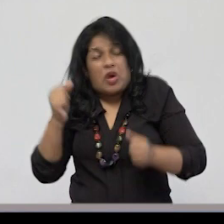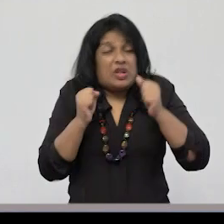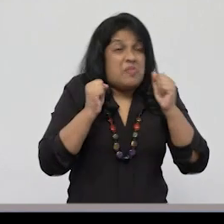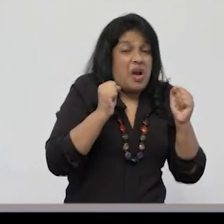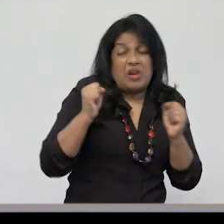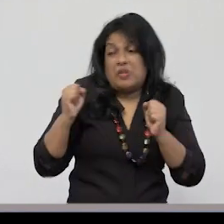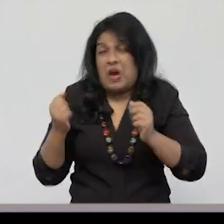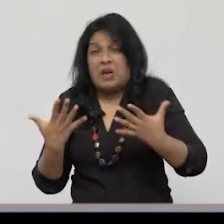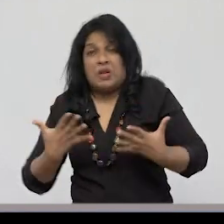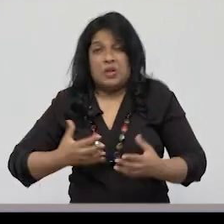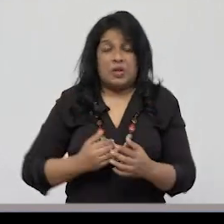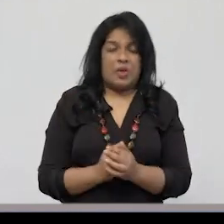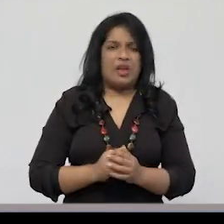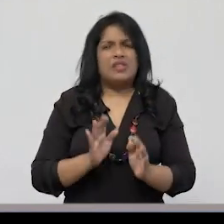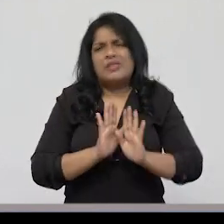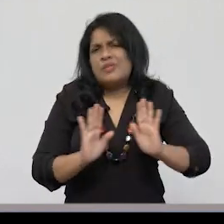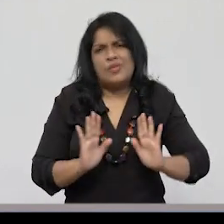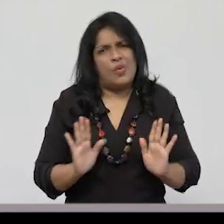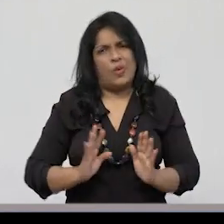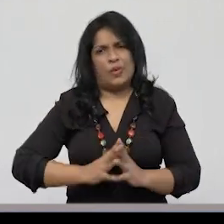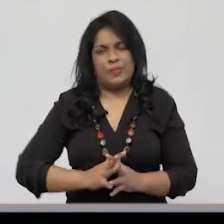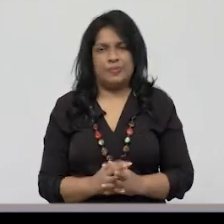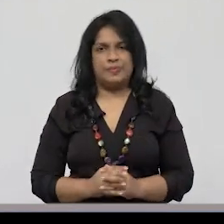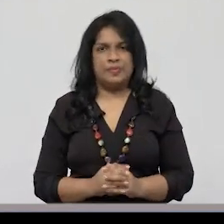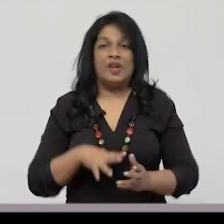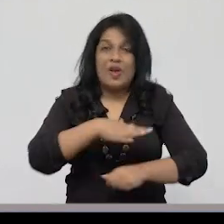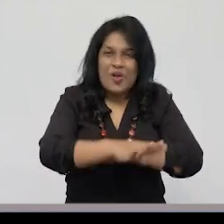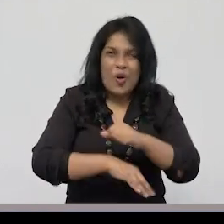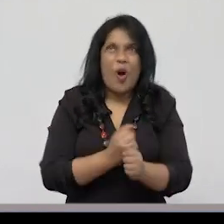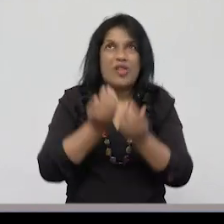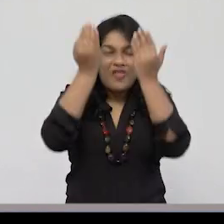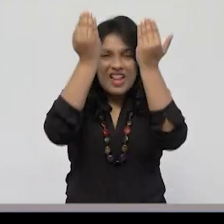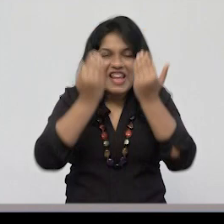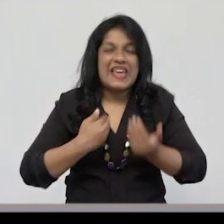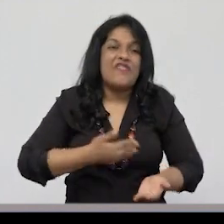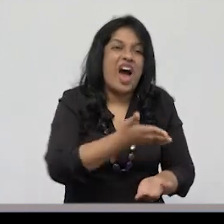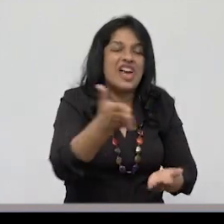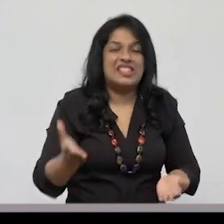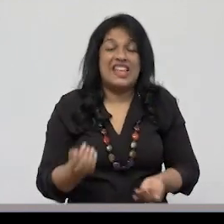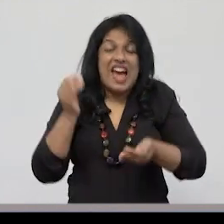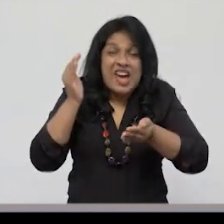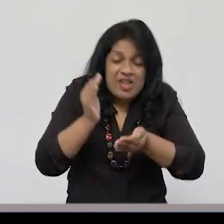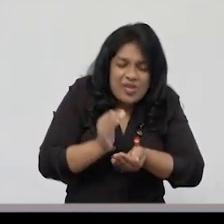reset, to reduce stress, the first step is, number 1, write this down.